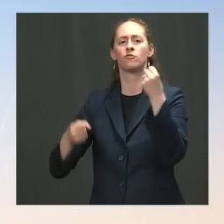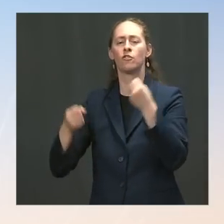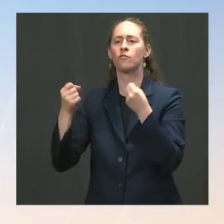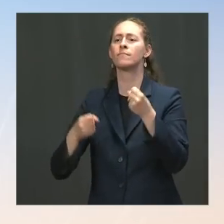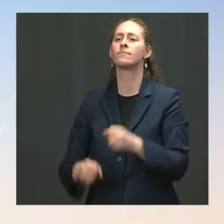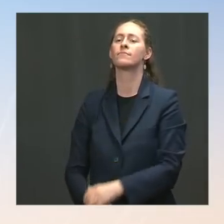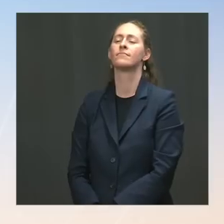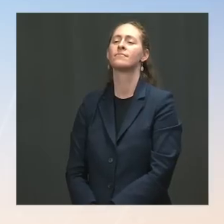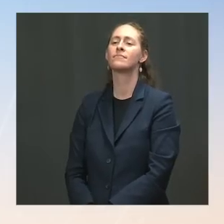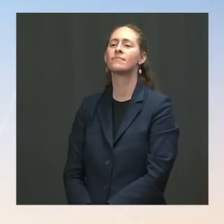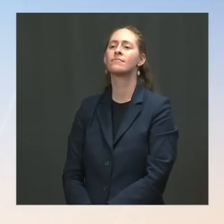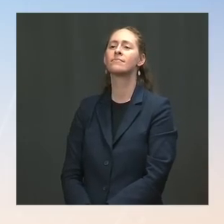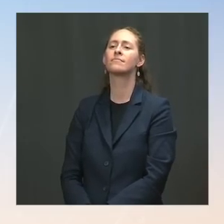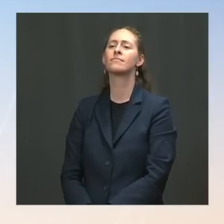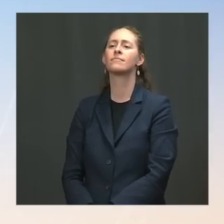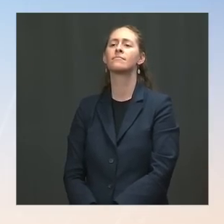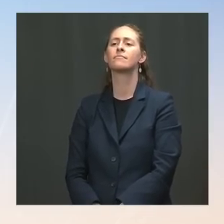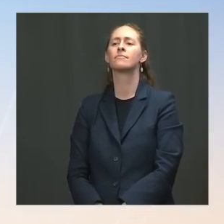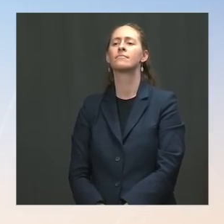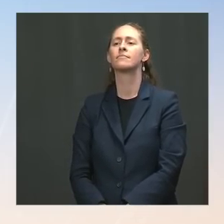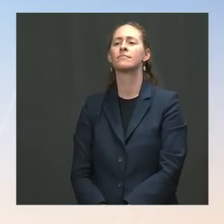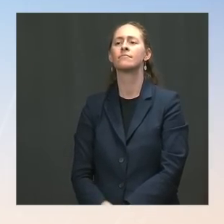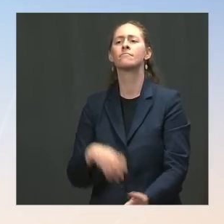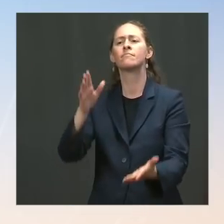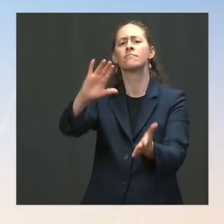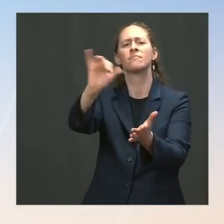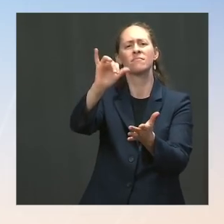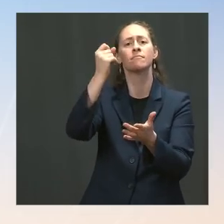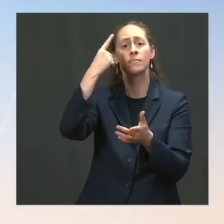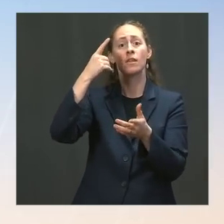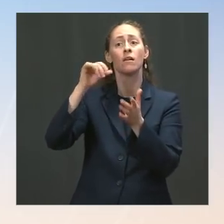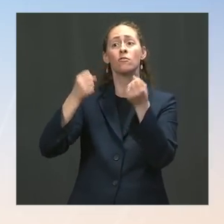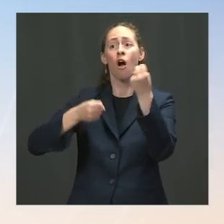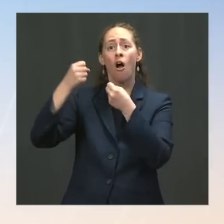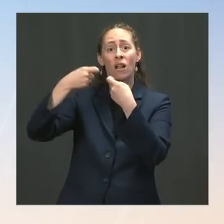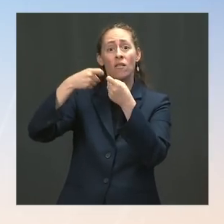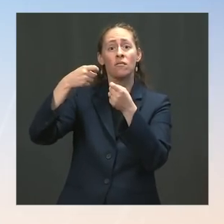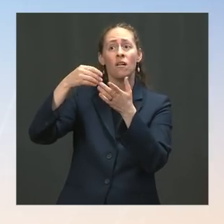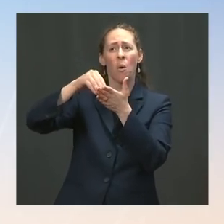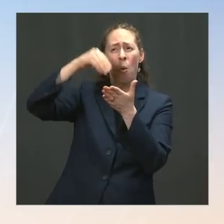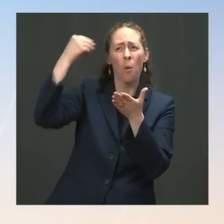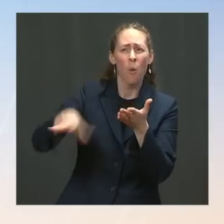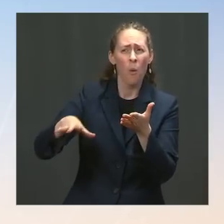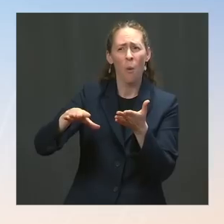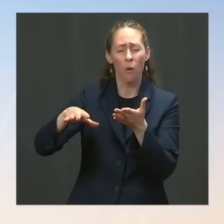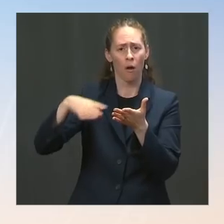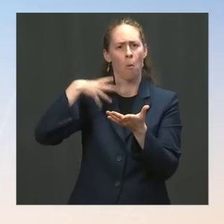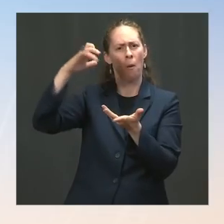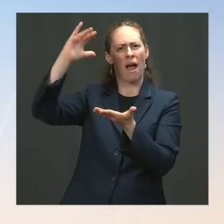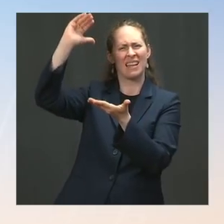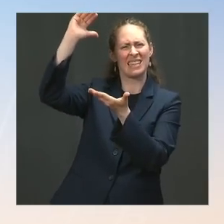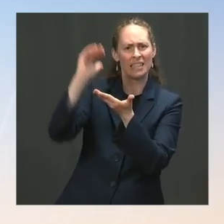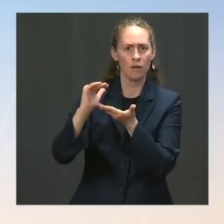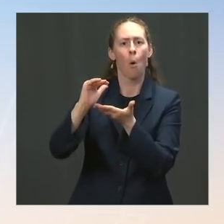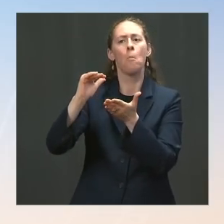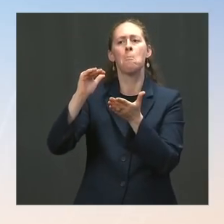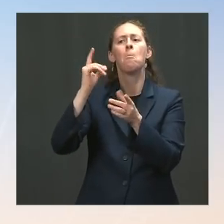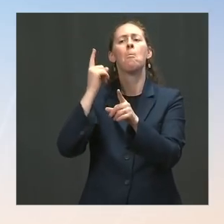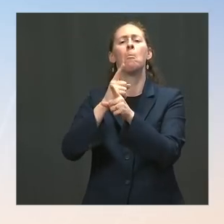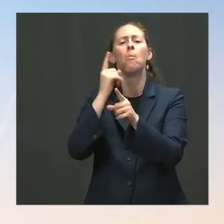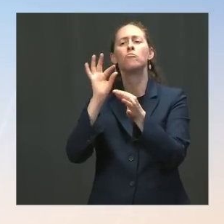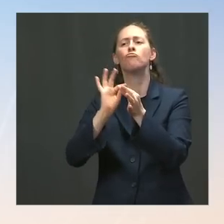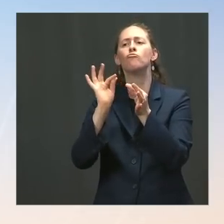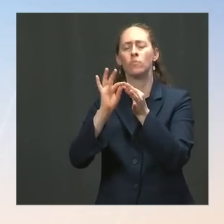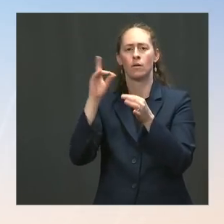cost of purchasing electric vehicles. So I would say the president's commitment to making electric vehicles the vehicle of the